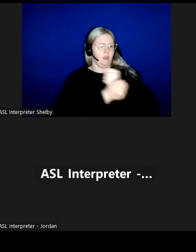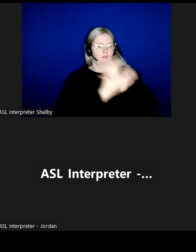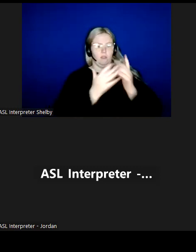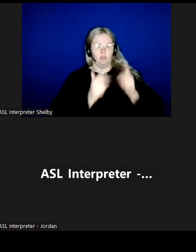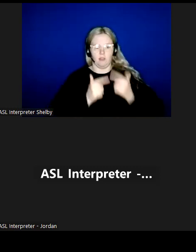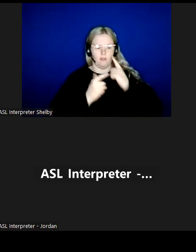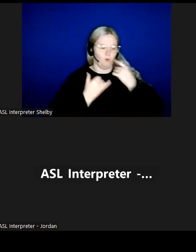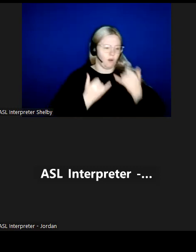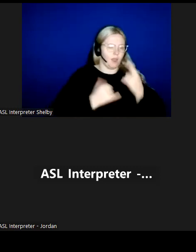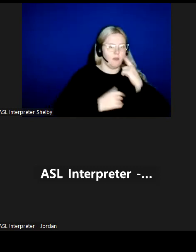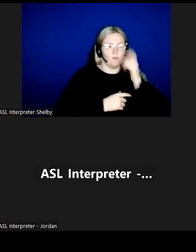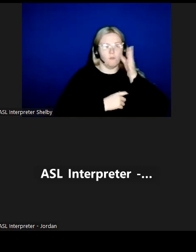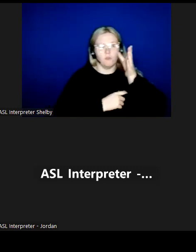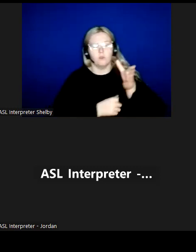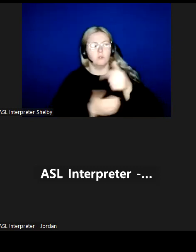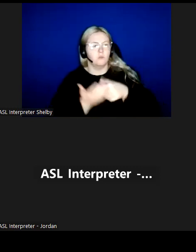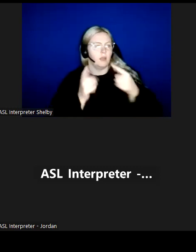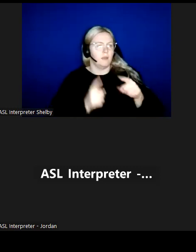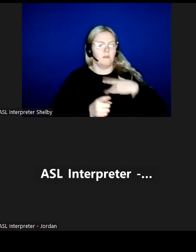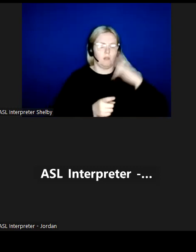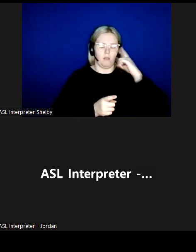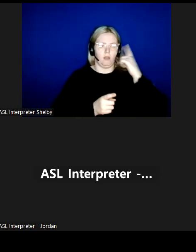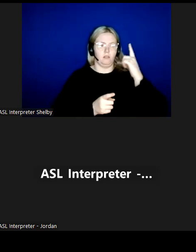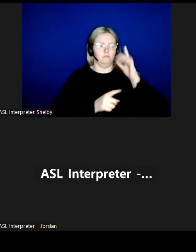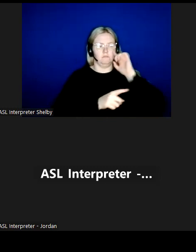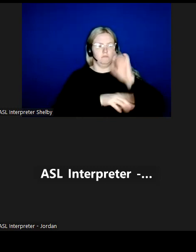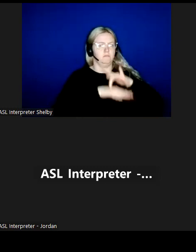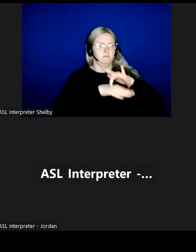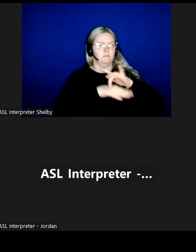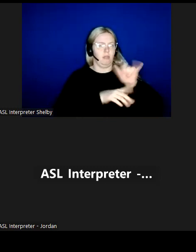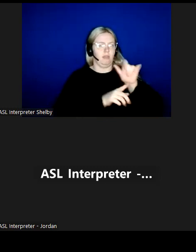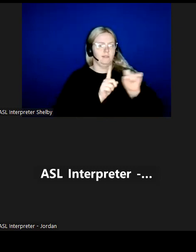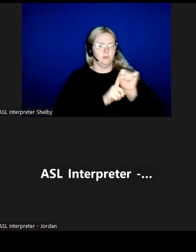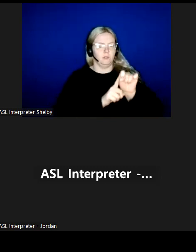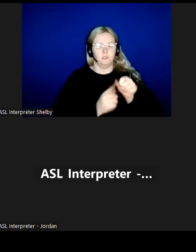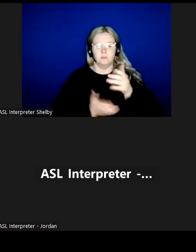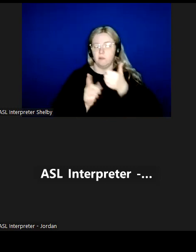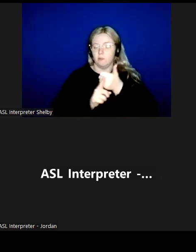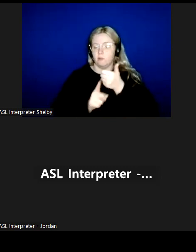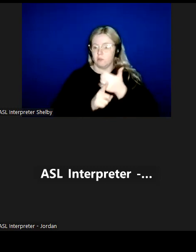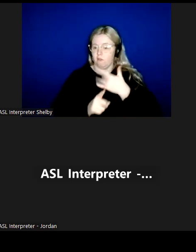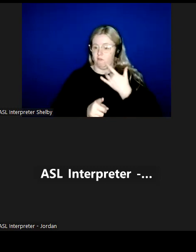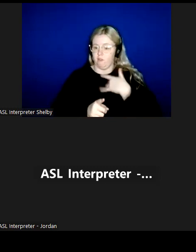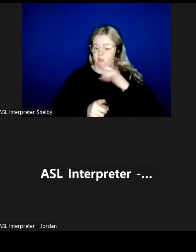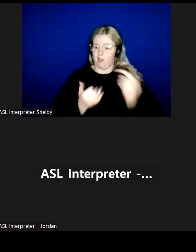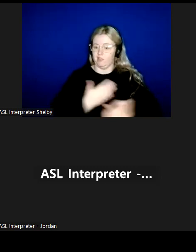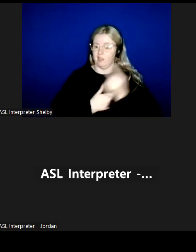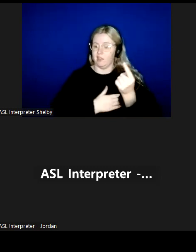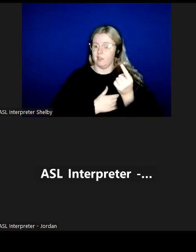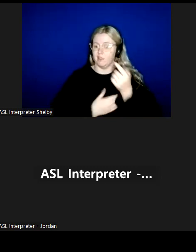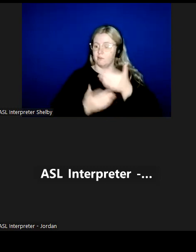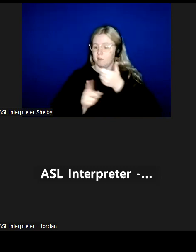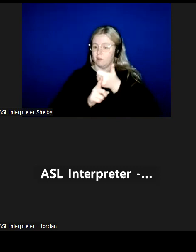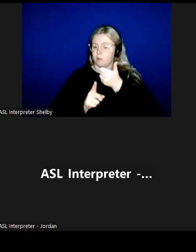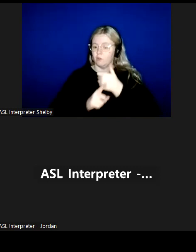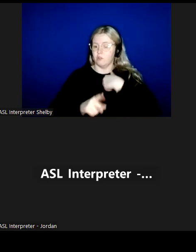future. Our minds might be in a totally different place. You might be even experiencing that today. You might be here, but your